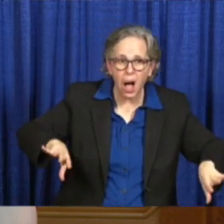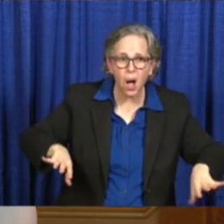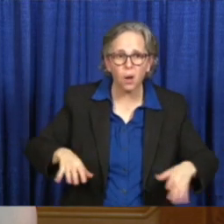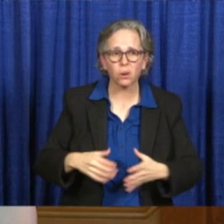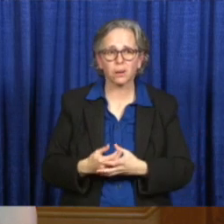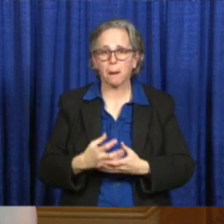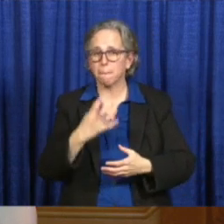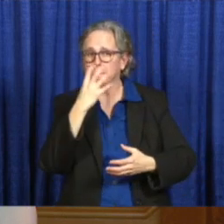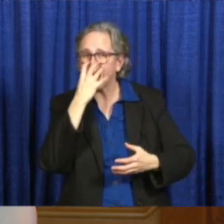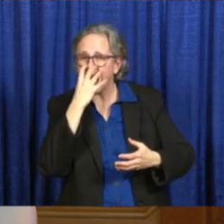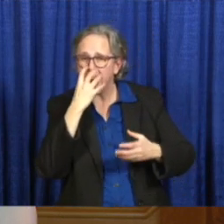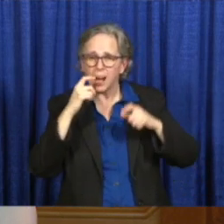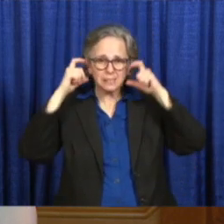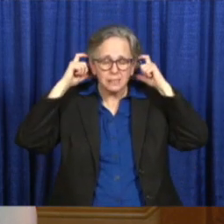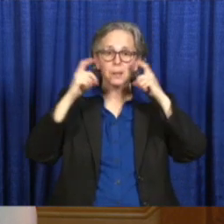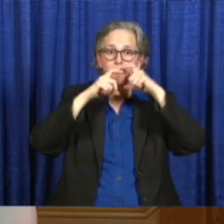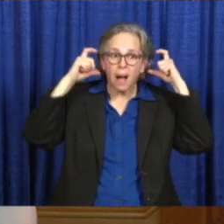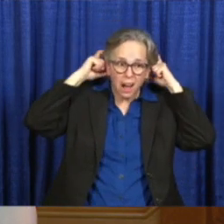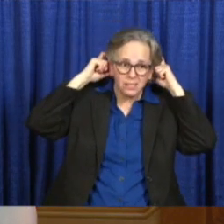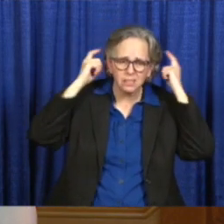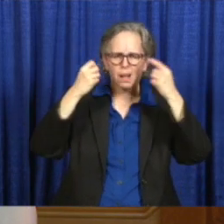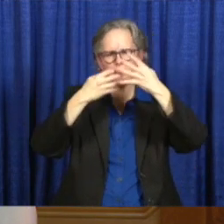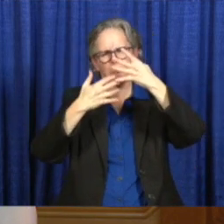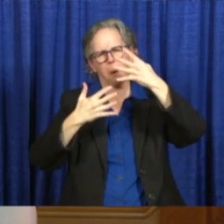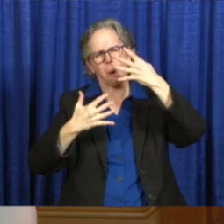an extensive and long list.